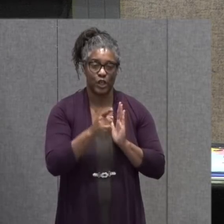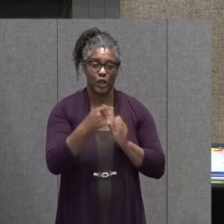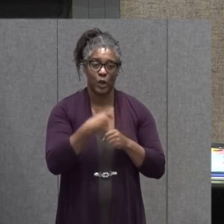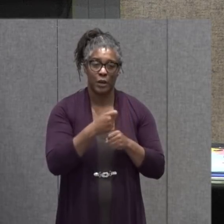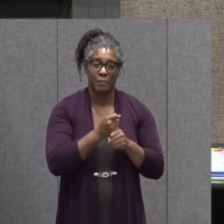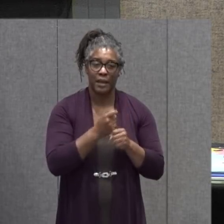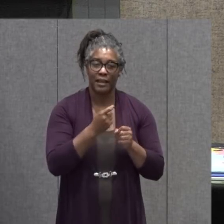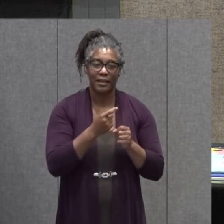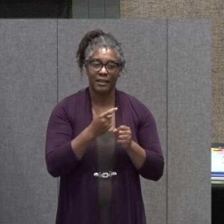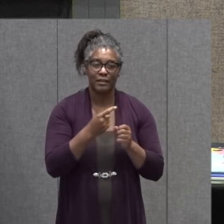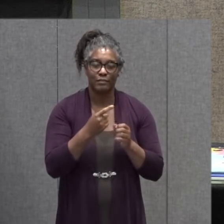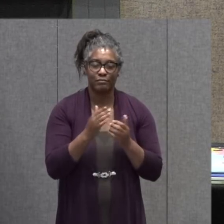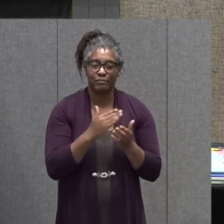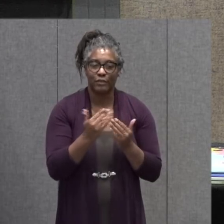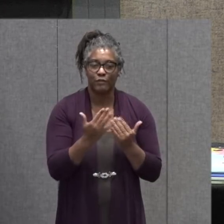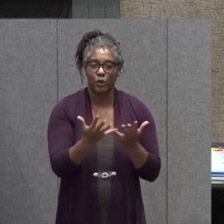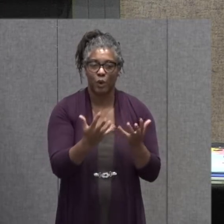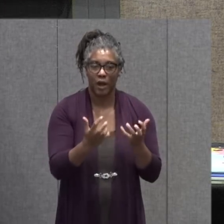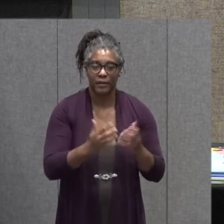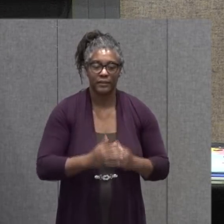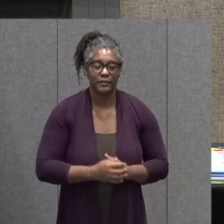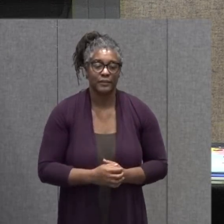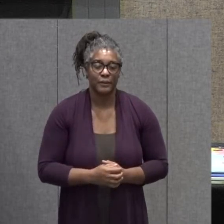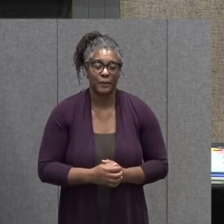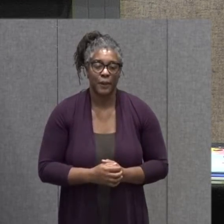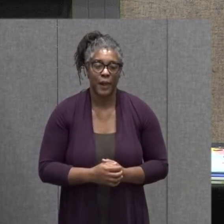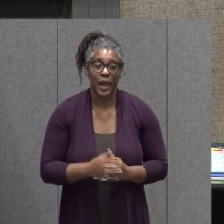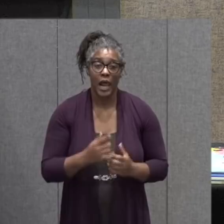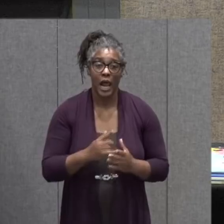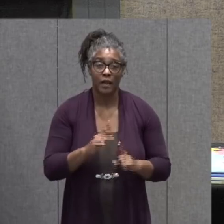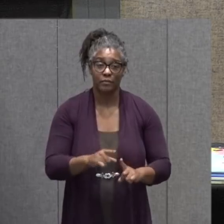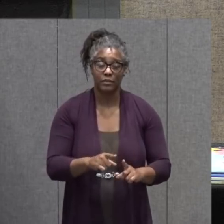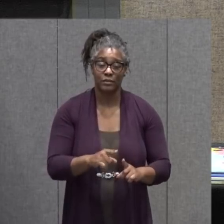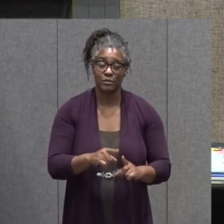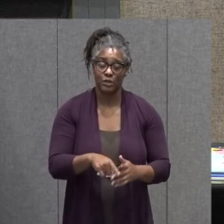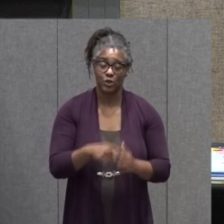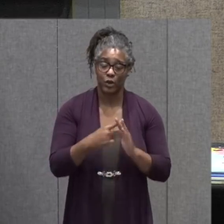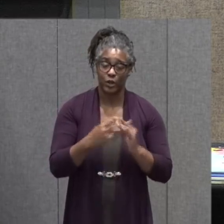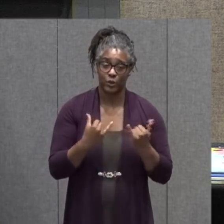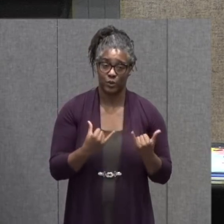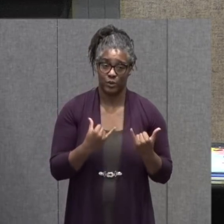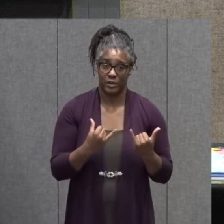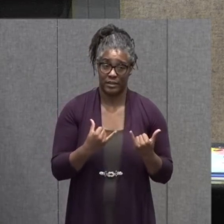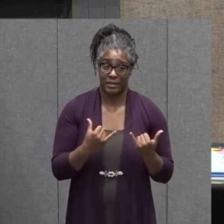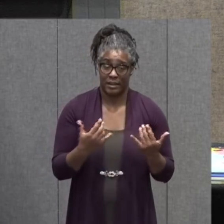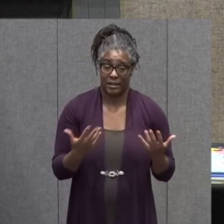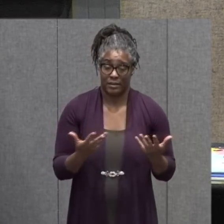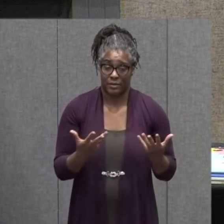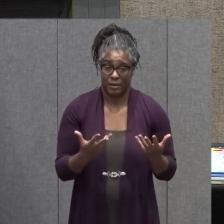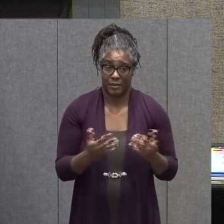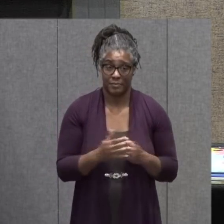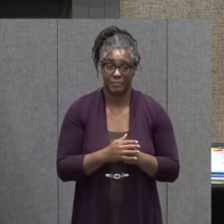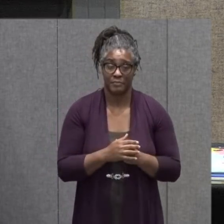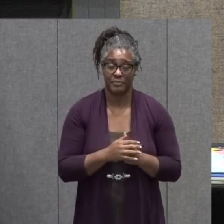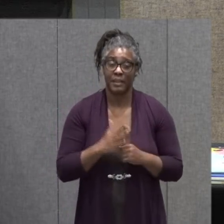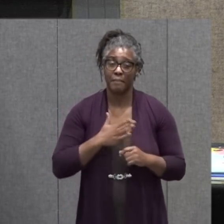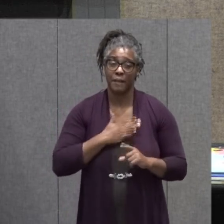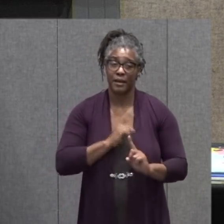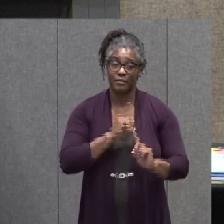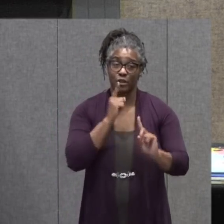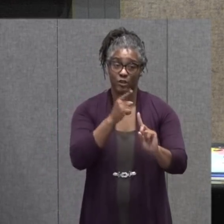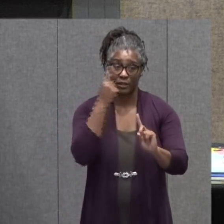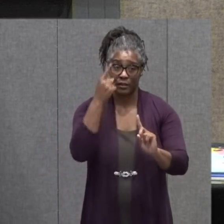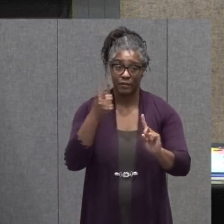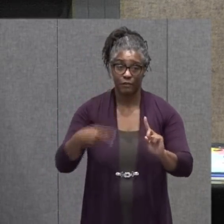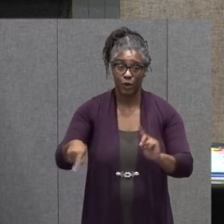want. So how I'm going to start off today is my whole objective for you guys is, I